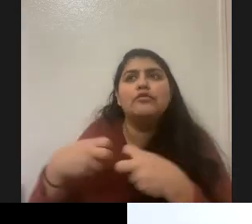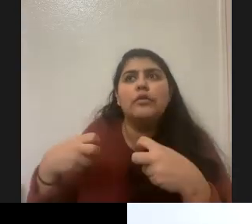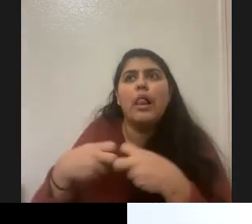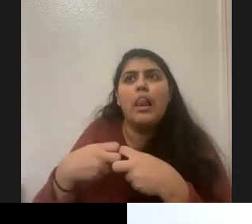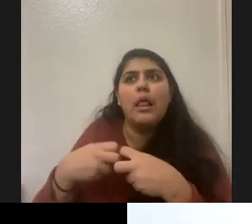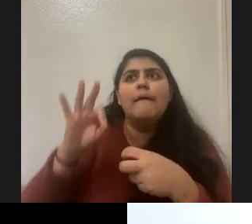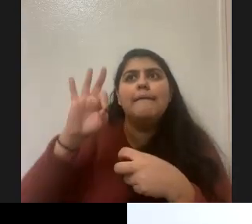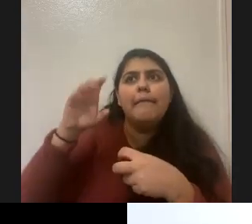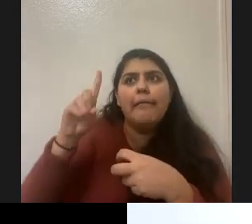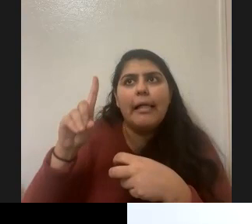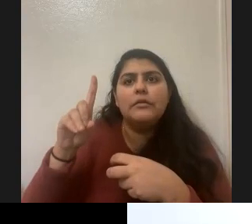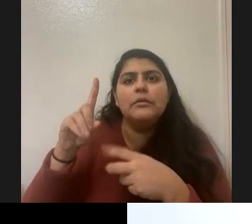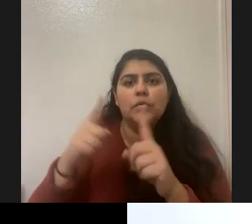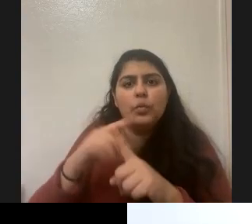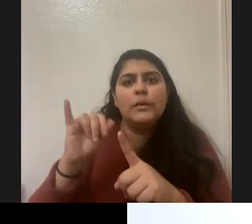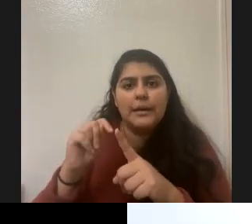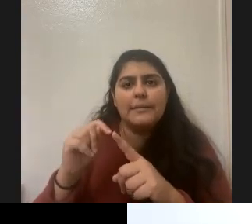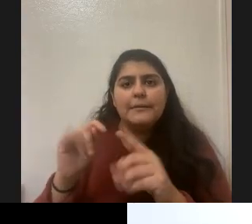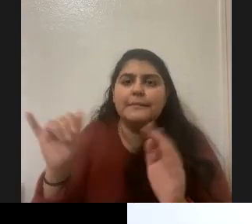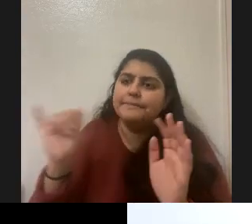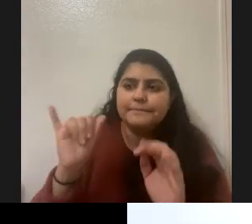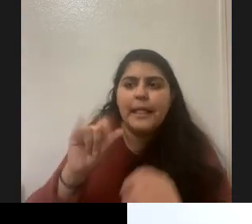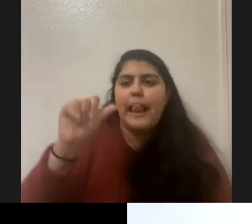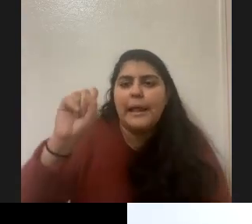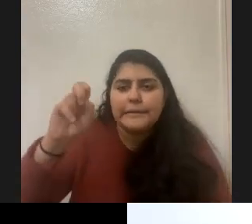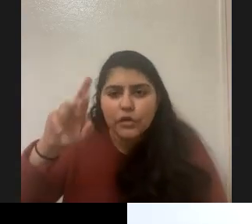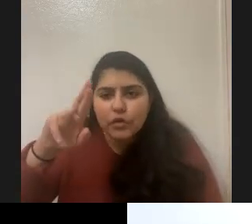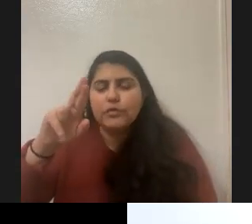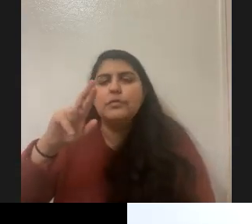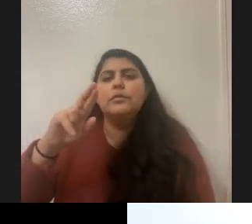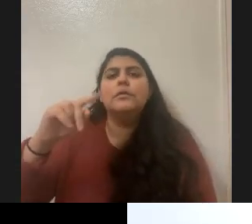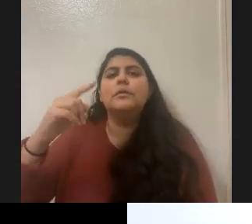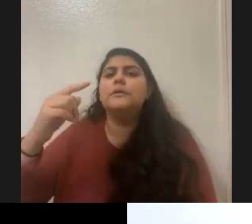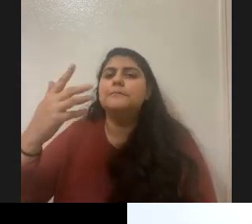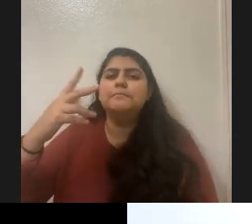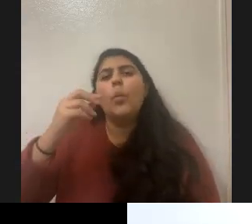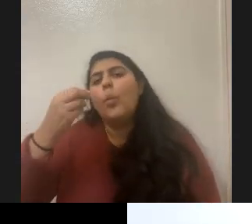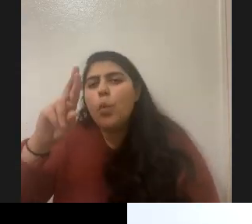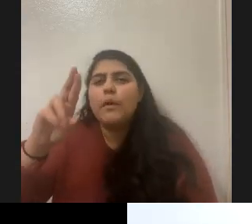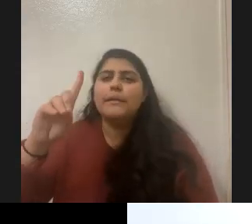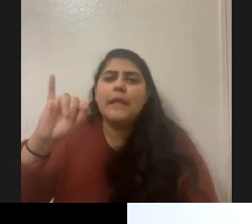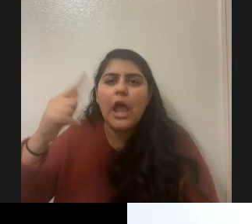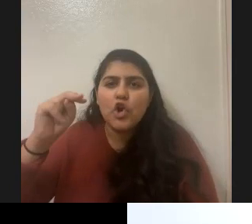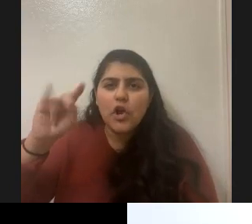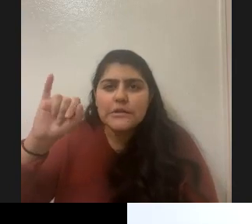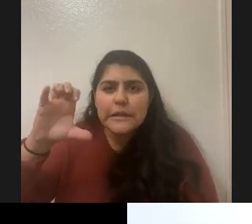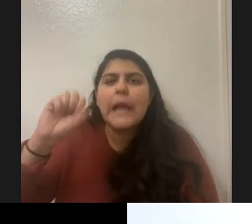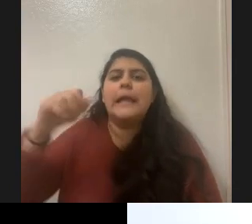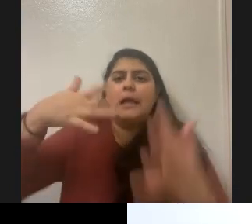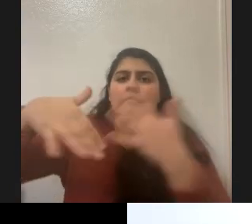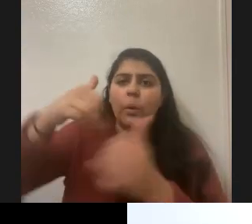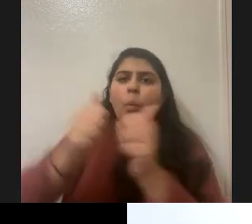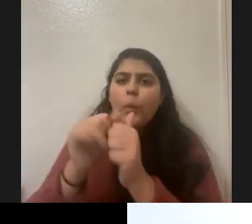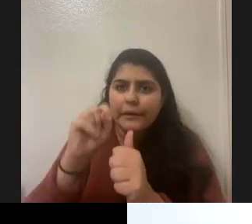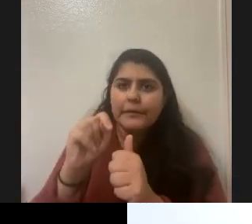field into it. So, what by that I mean, like a laser or some kind of diagnostic that can interact with it to get that